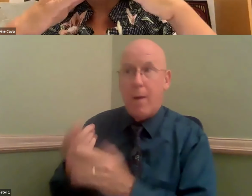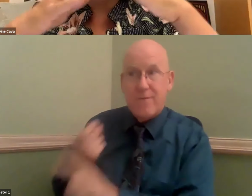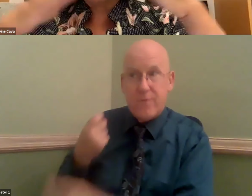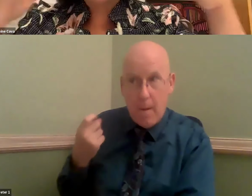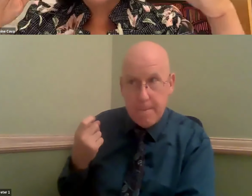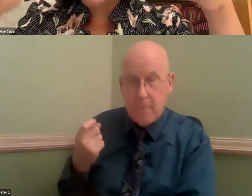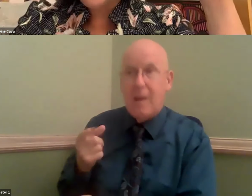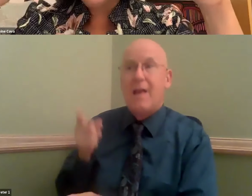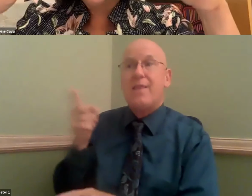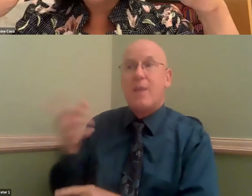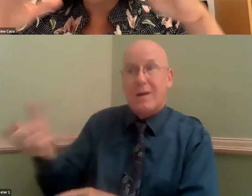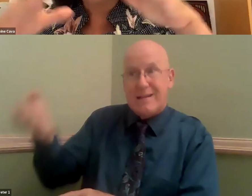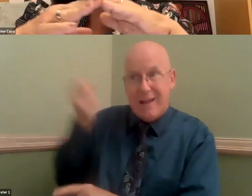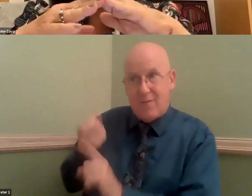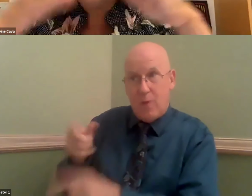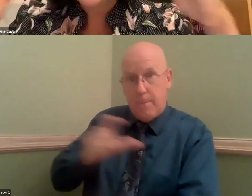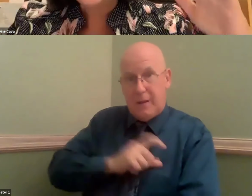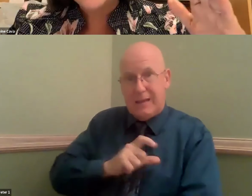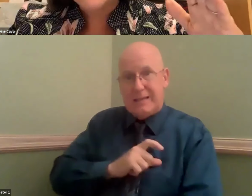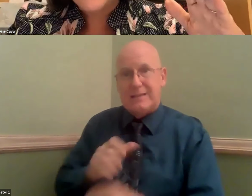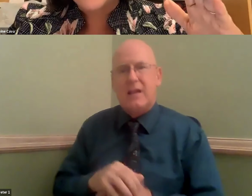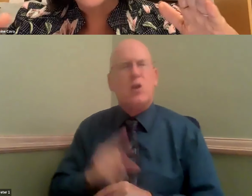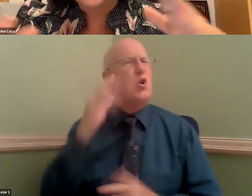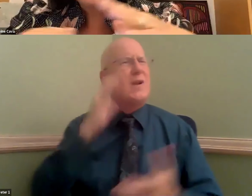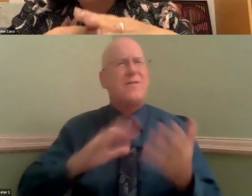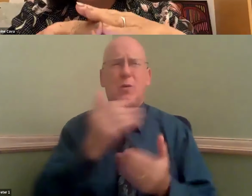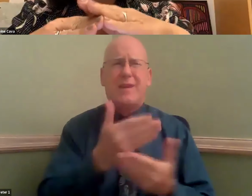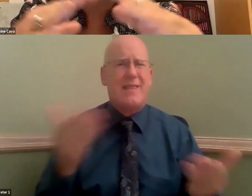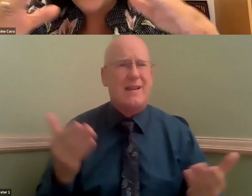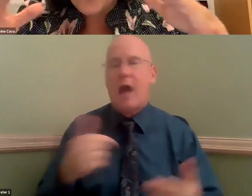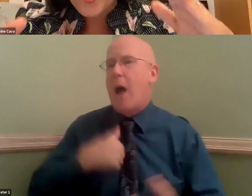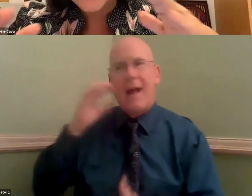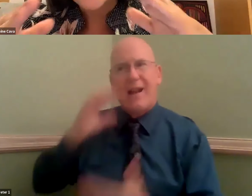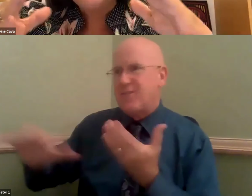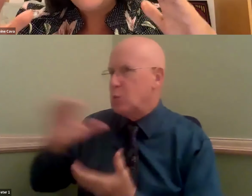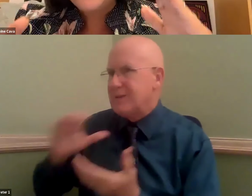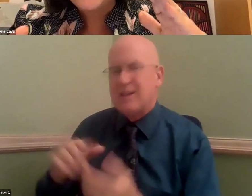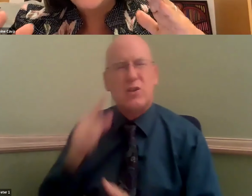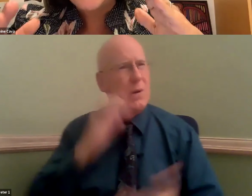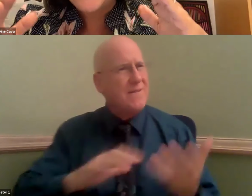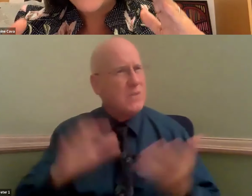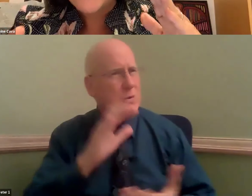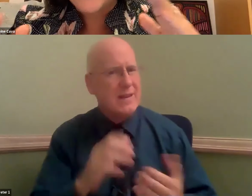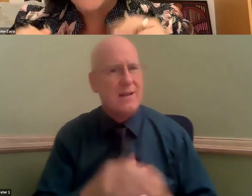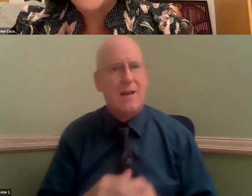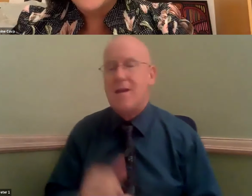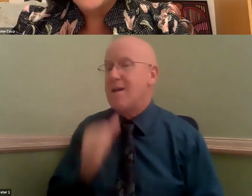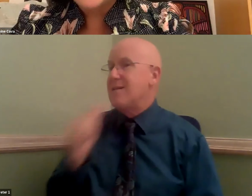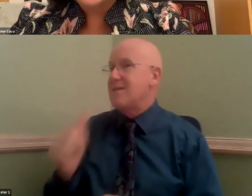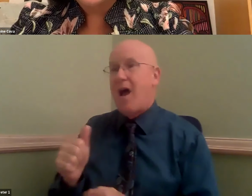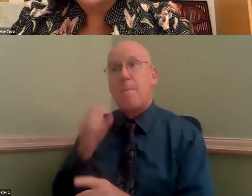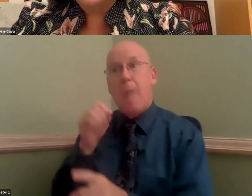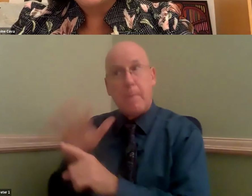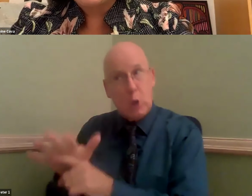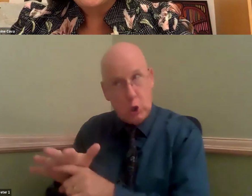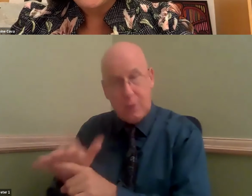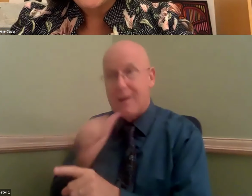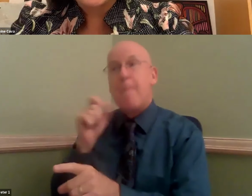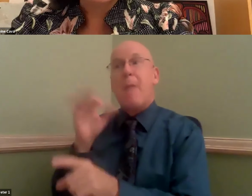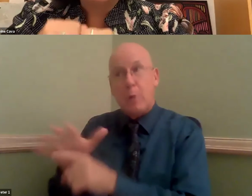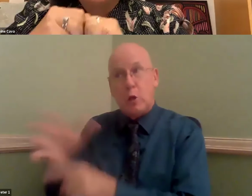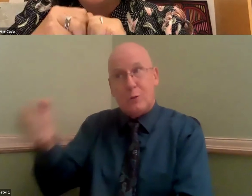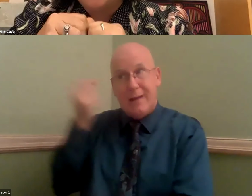were going to take it away from the police department. You're confusing it. No, I'm not confusing you it. You're confusing it. It's not a popular thing. It's not a popular thing to take